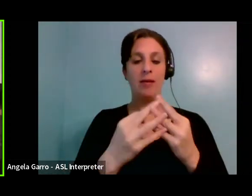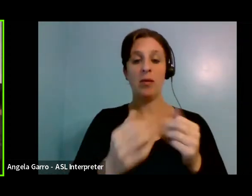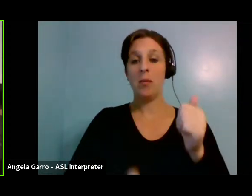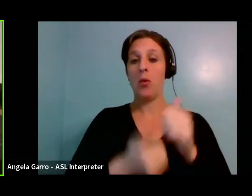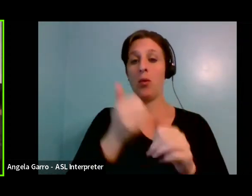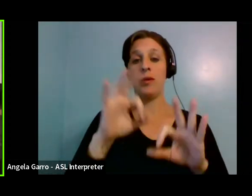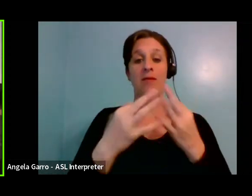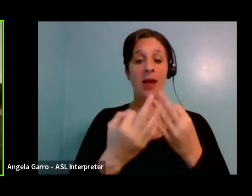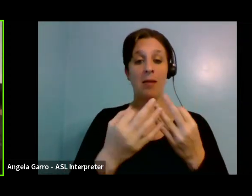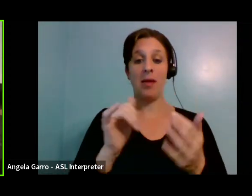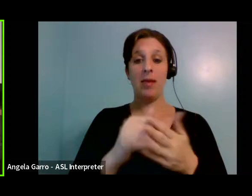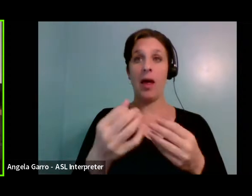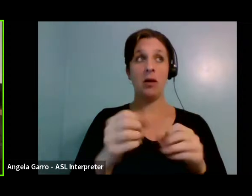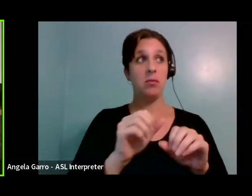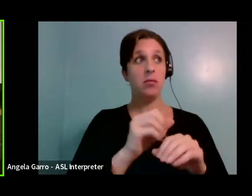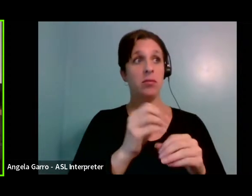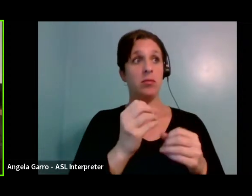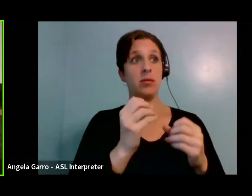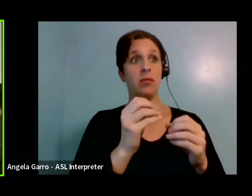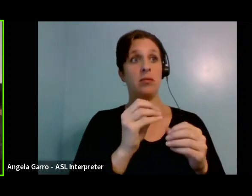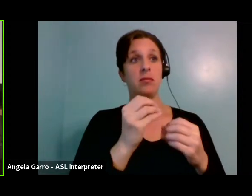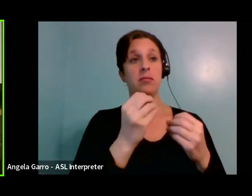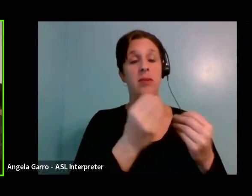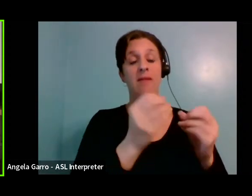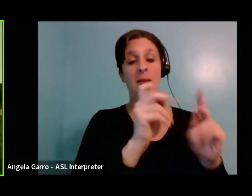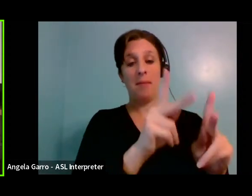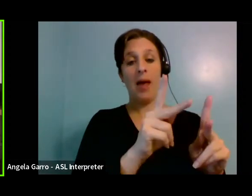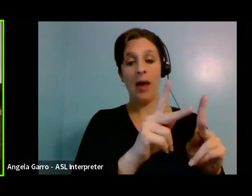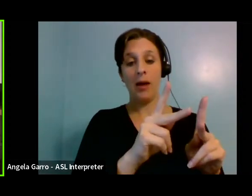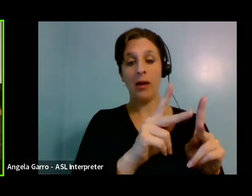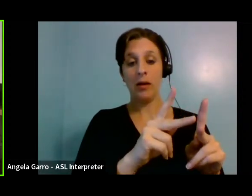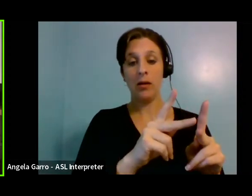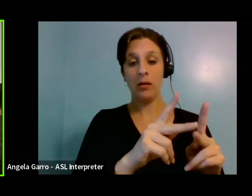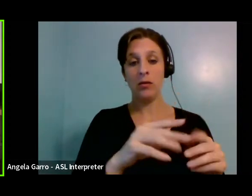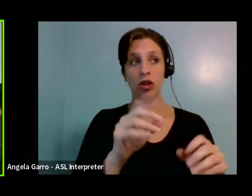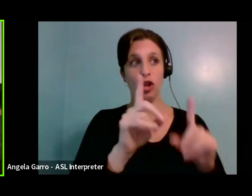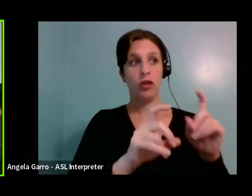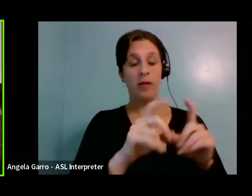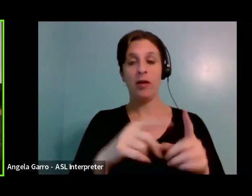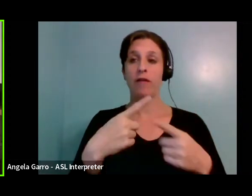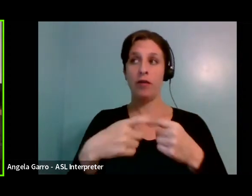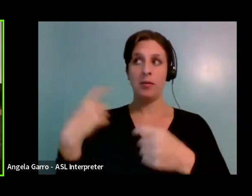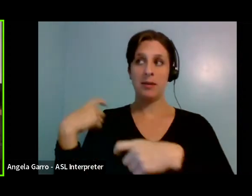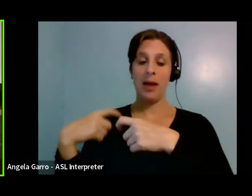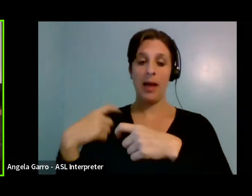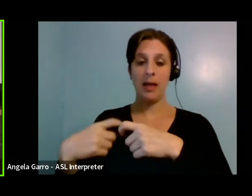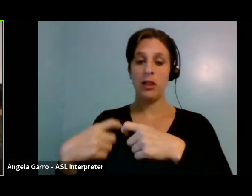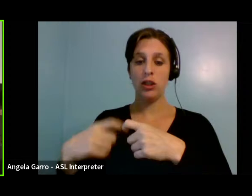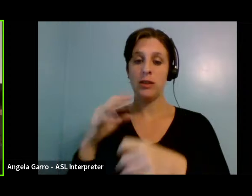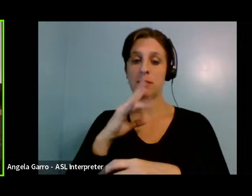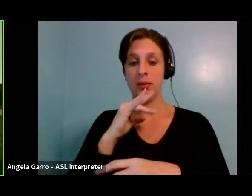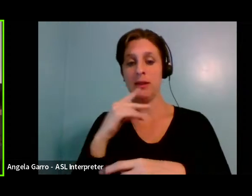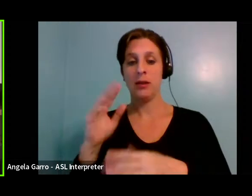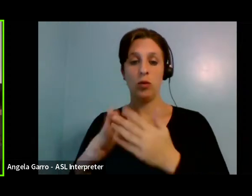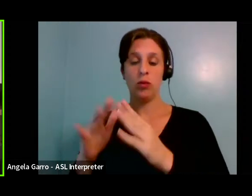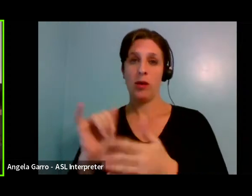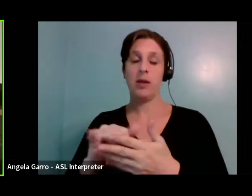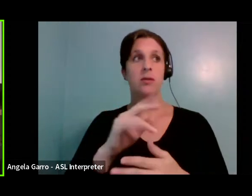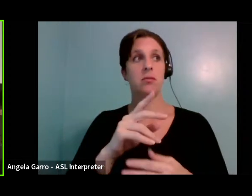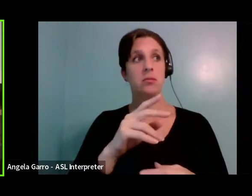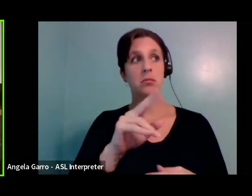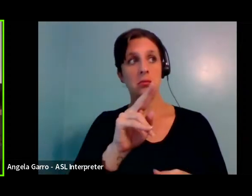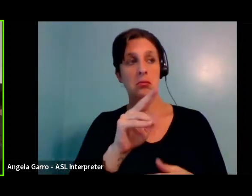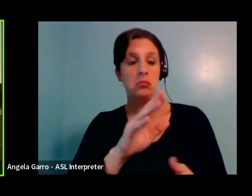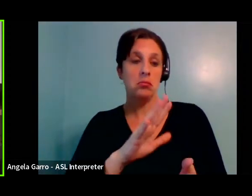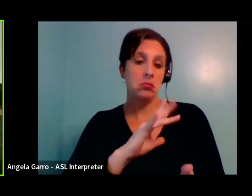that returned the survey were from the Spanish-speaking community, so that was really neat to see. Some of the common